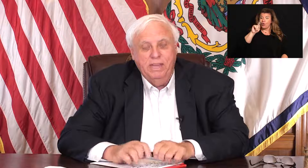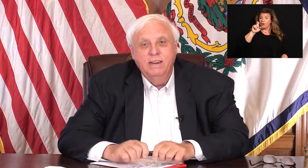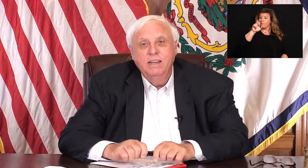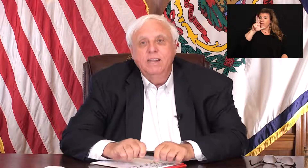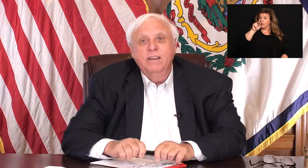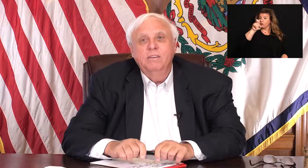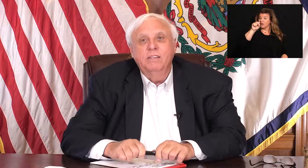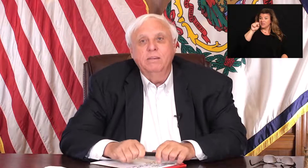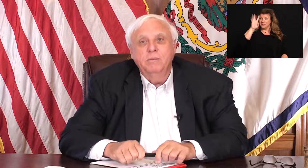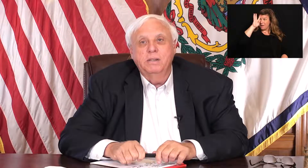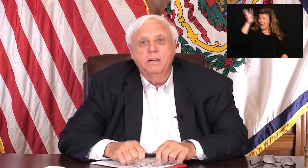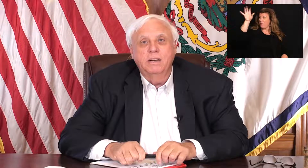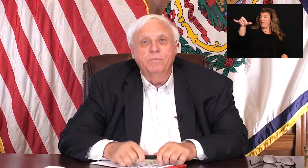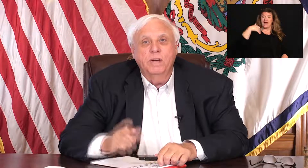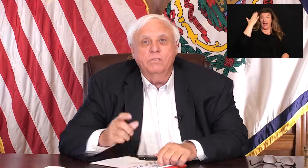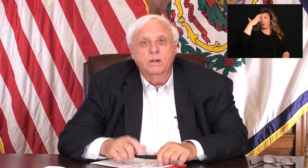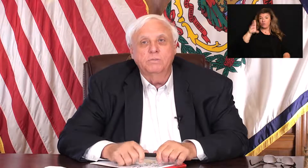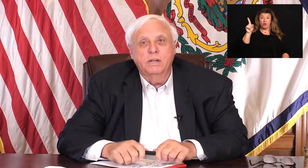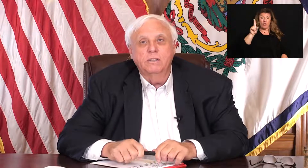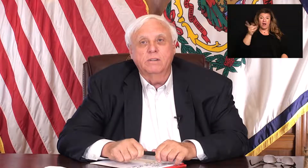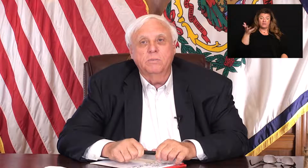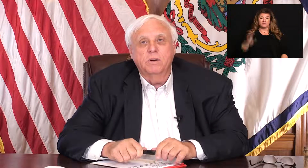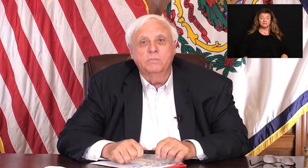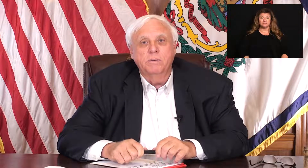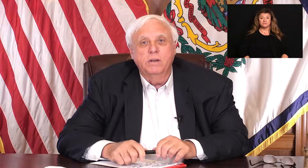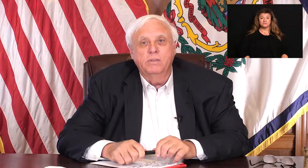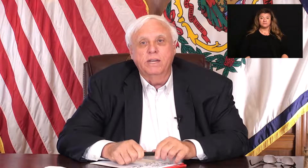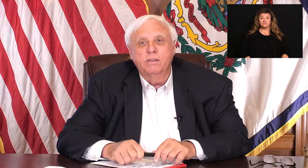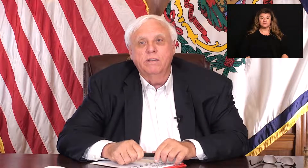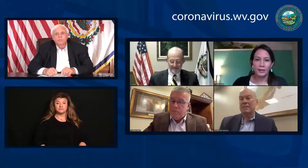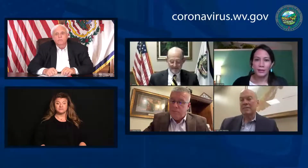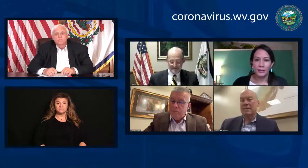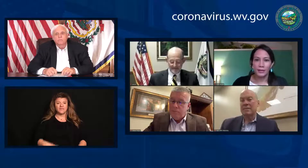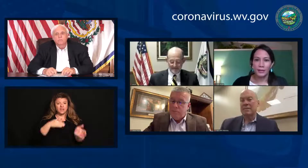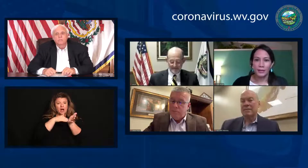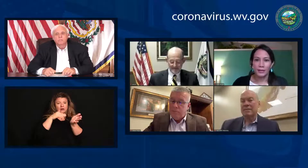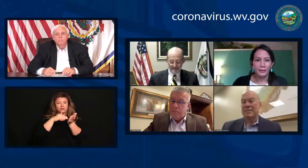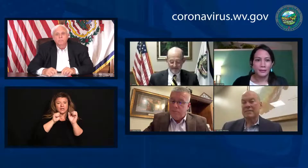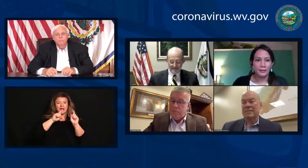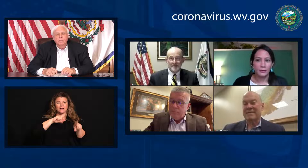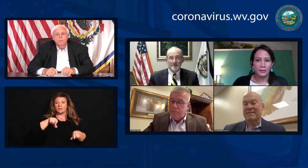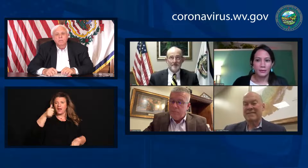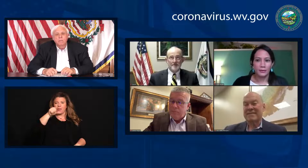with that and everything. But Dr. Amjad and Dr. Marsh, maybe y'all can handle the other question, please.